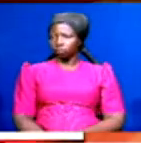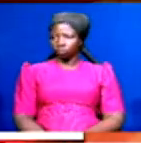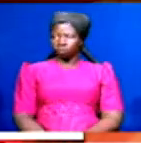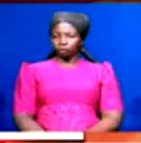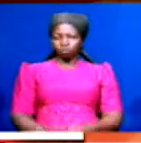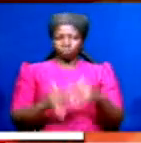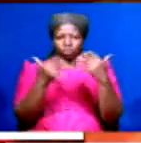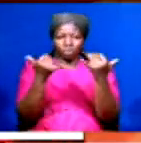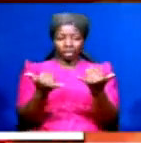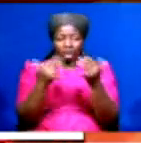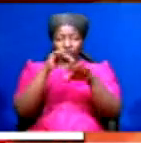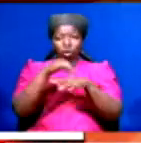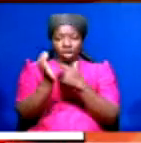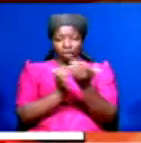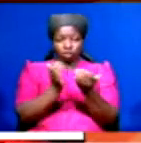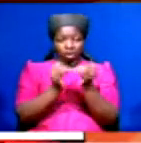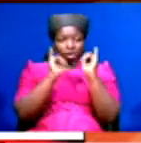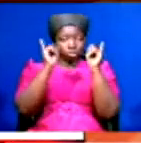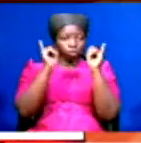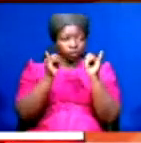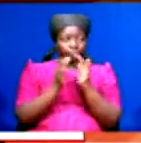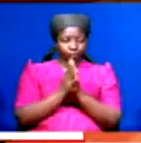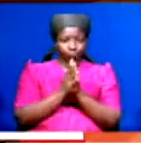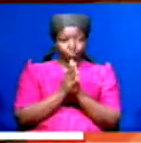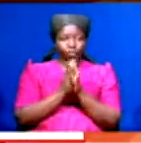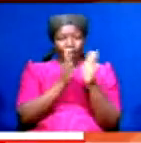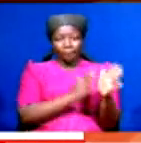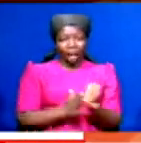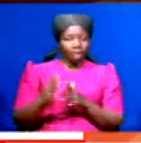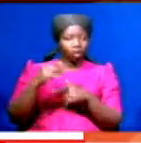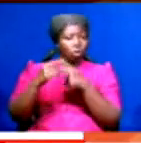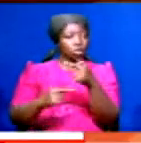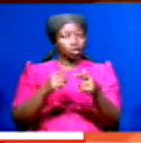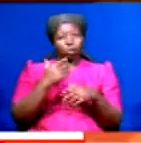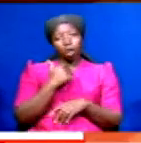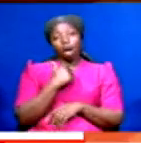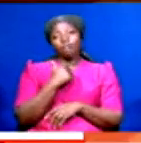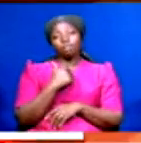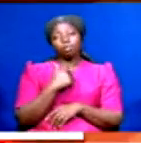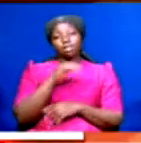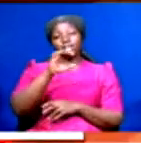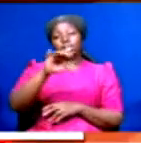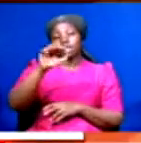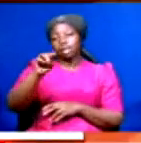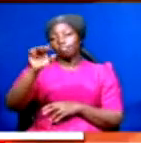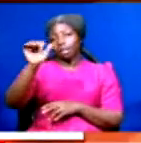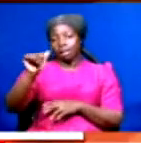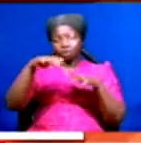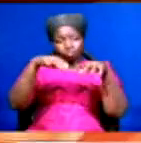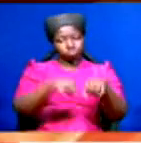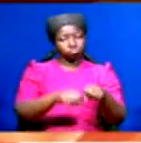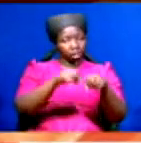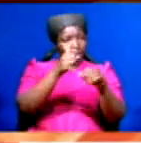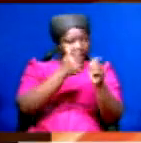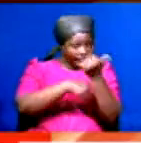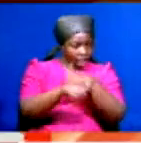And now on Business News Making Headlines, plans are underway to have the Capital Markets Authority take over operations at